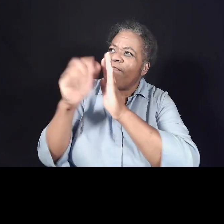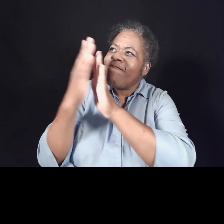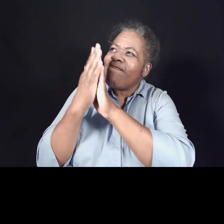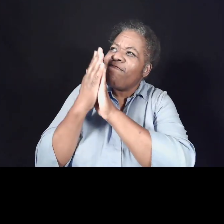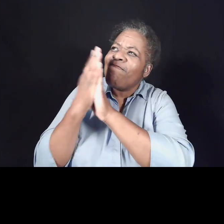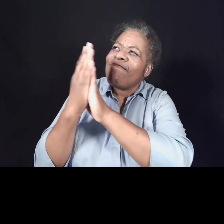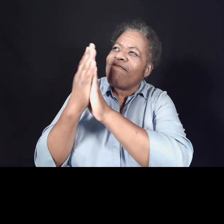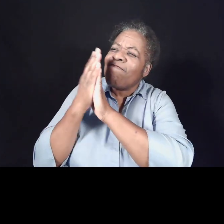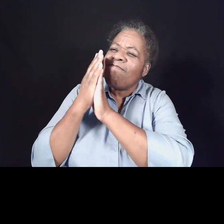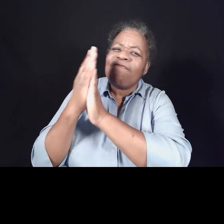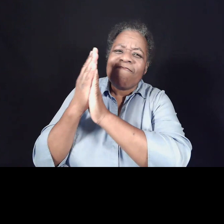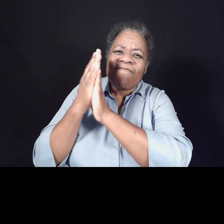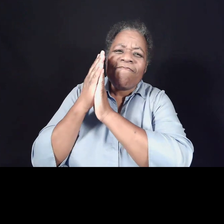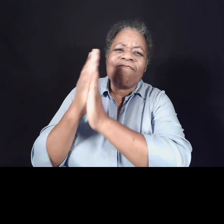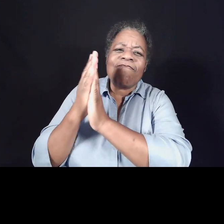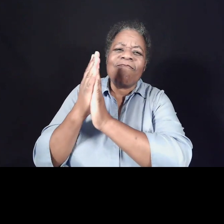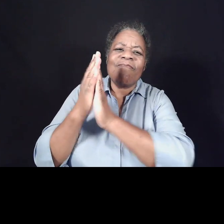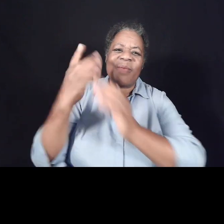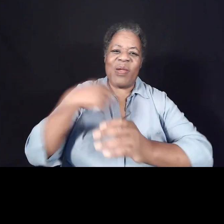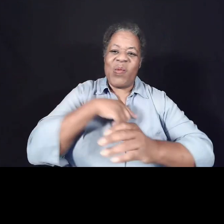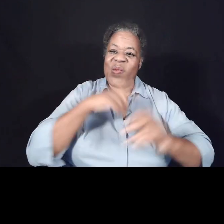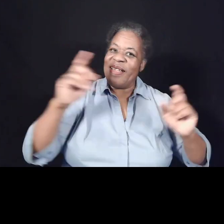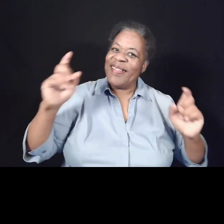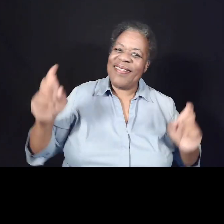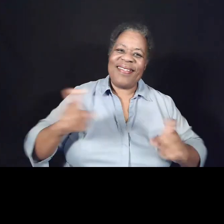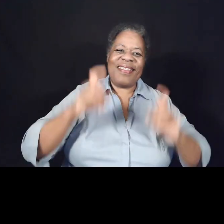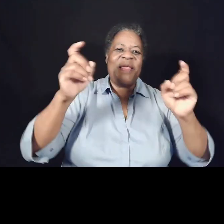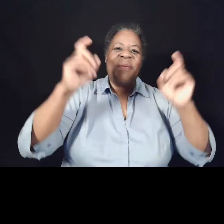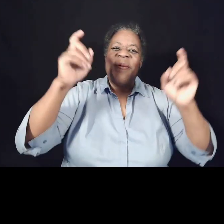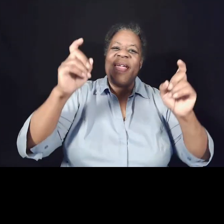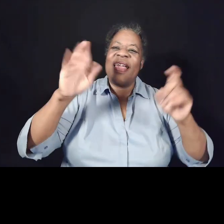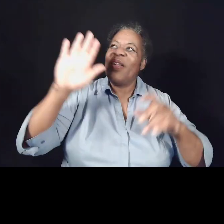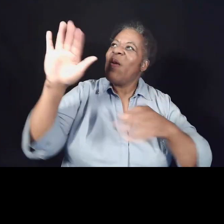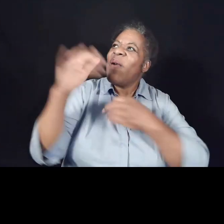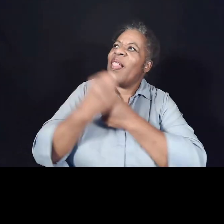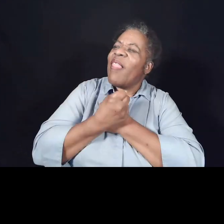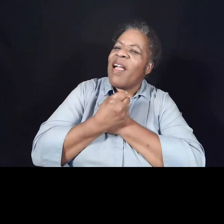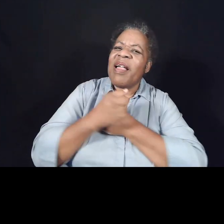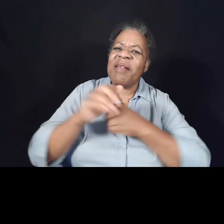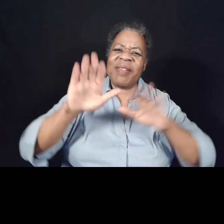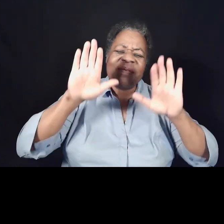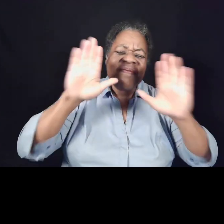wings. We celebrate your incredible love today.